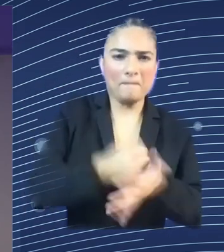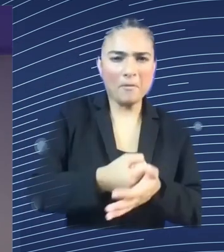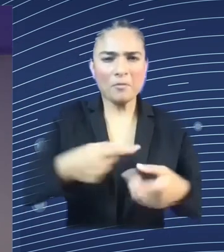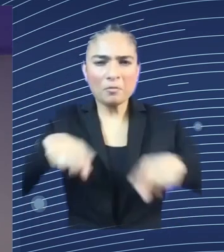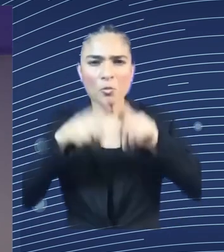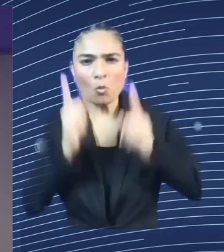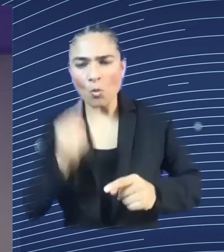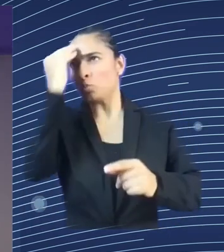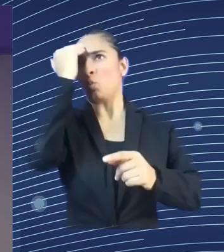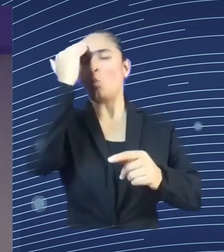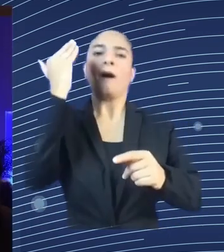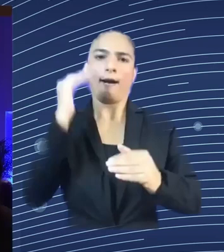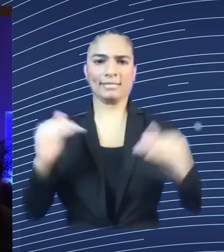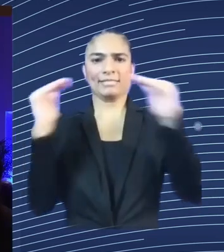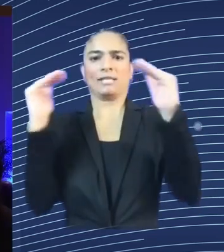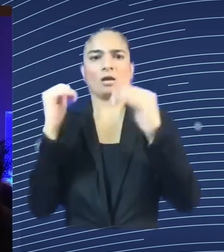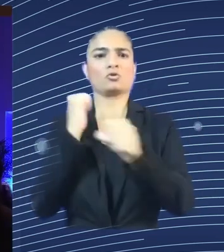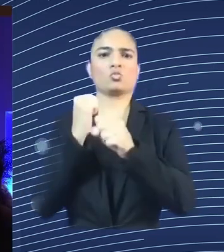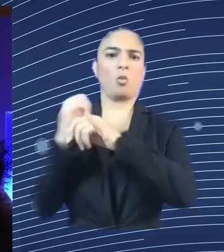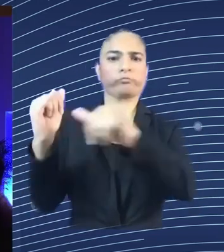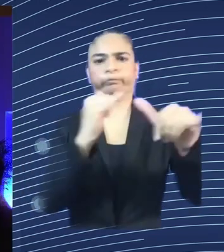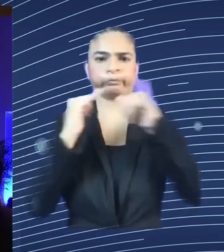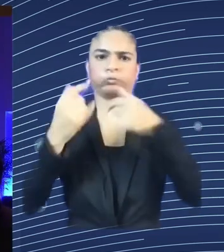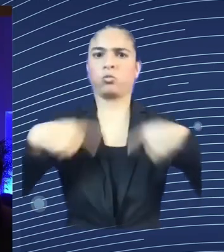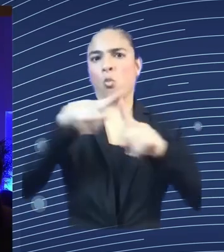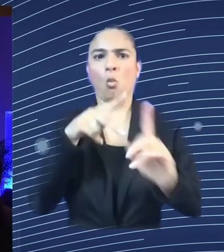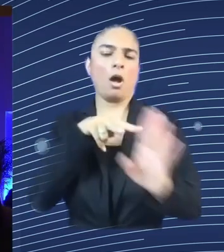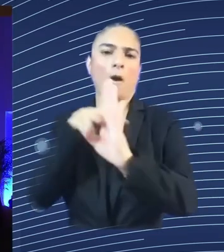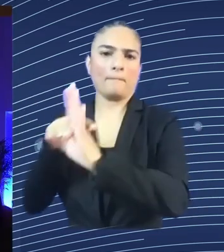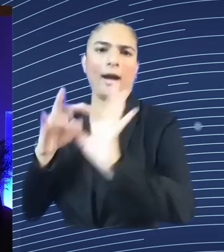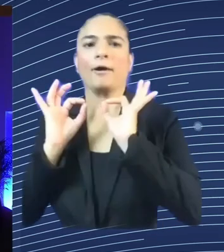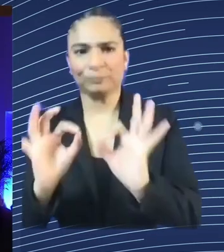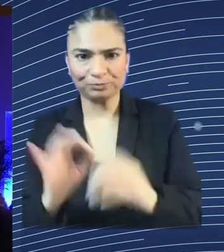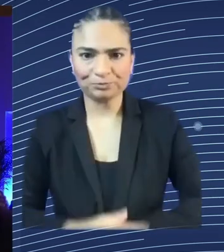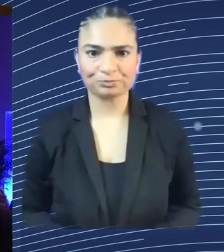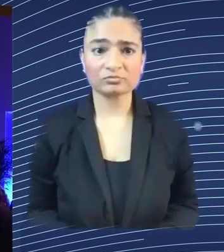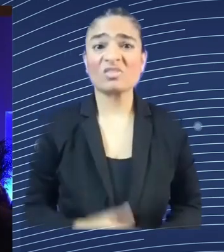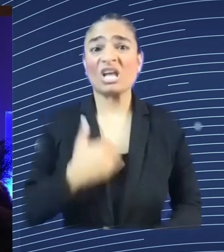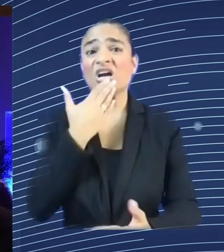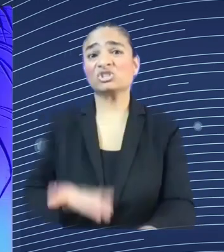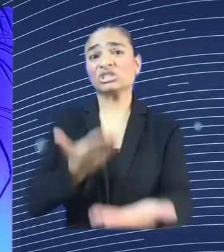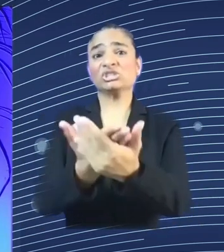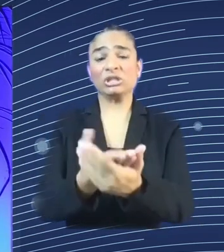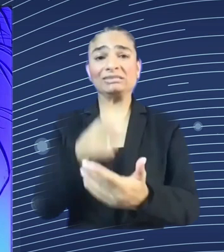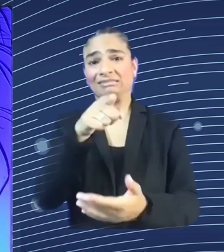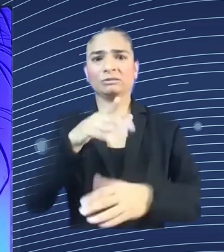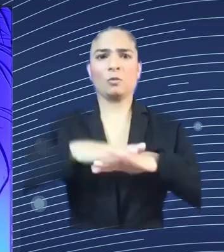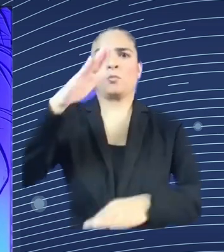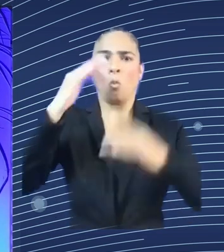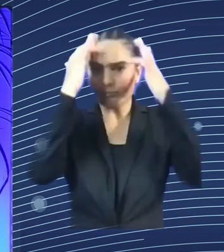that thought for the Q&A at the end. Let's quickly move on. Please give Frank Victor an applause, of course.